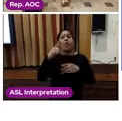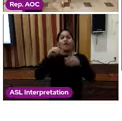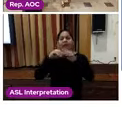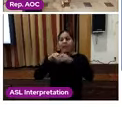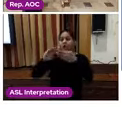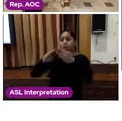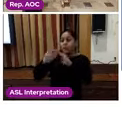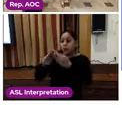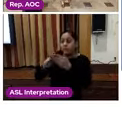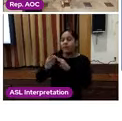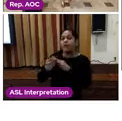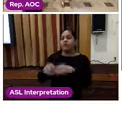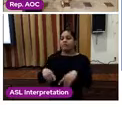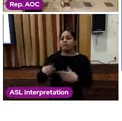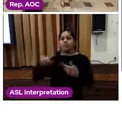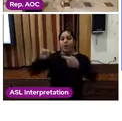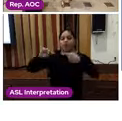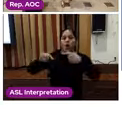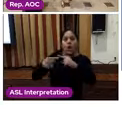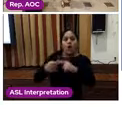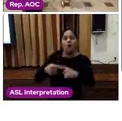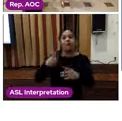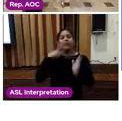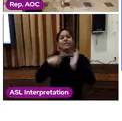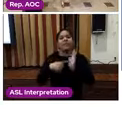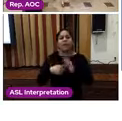Hospital with a stab wound,